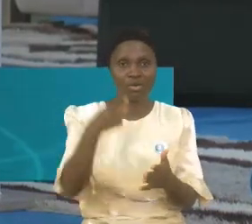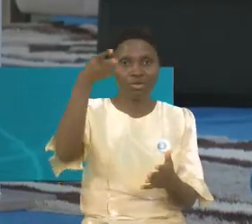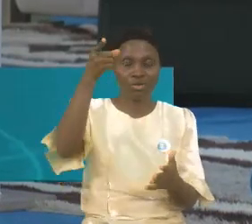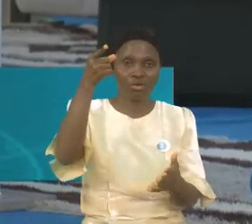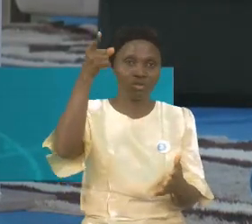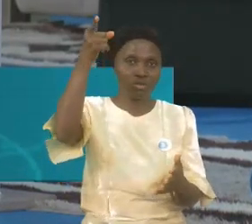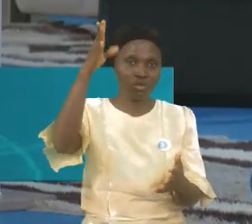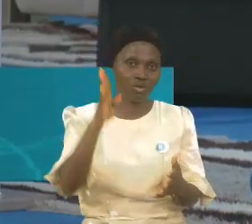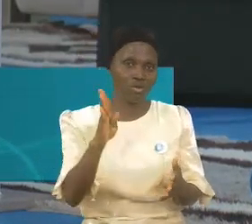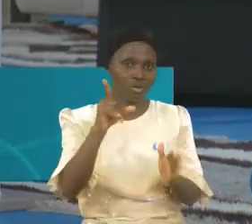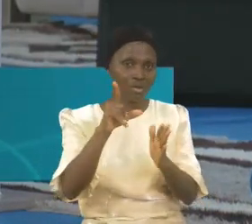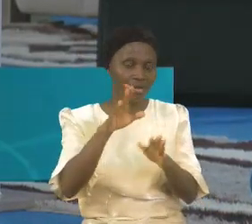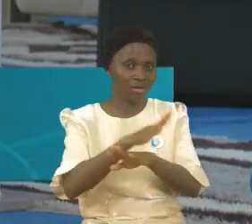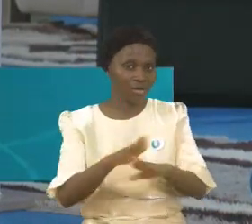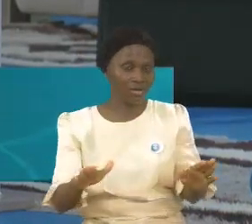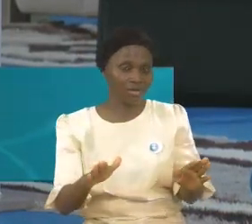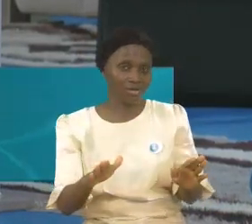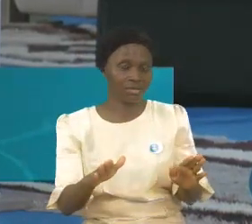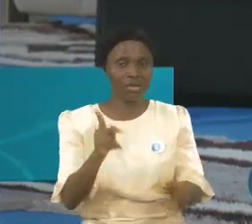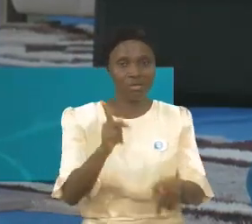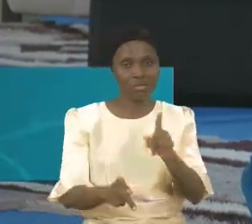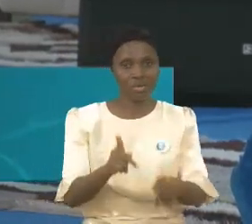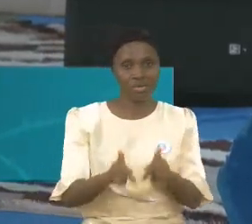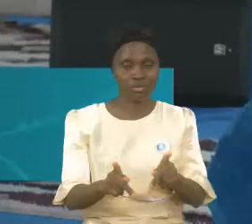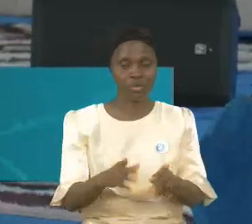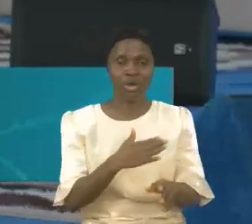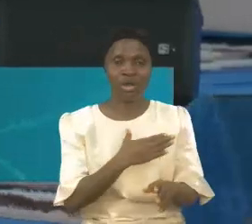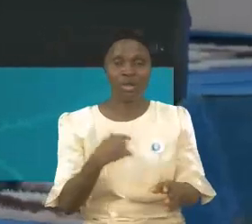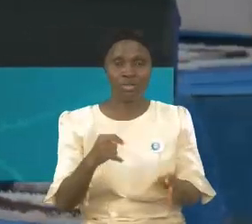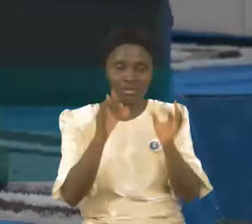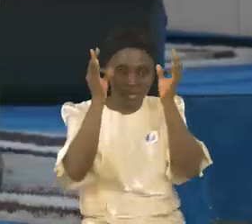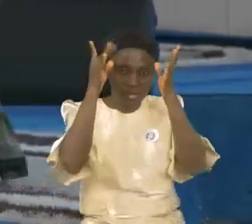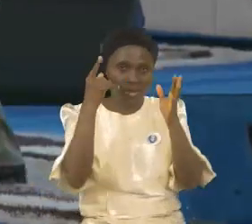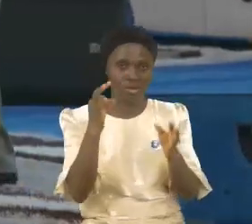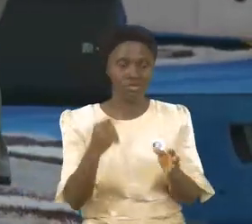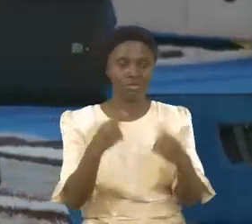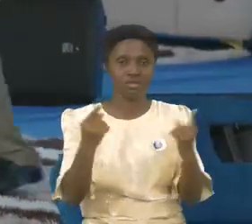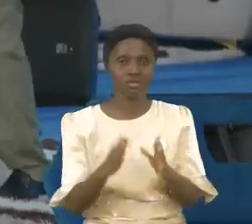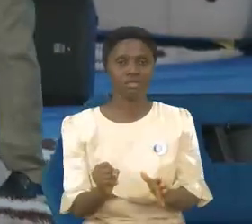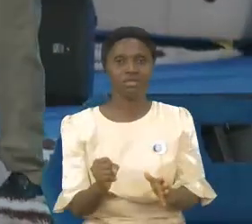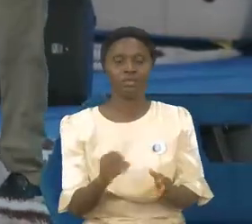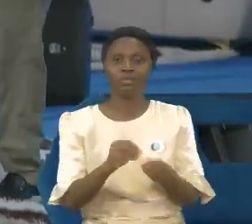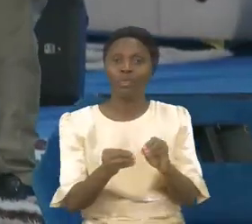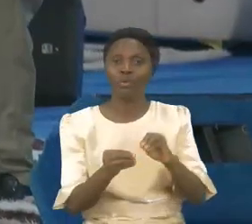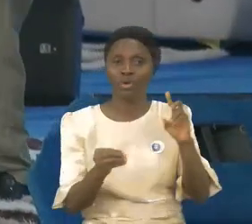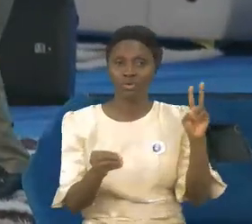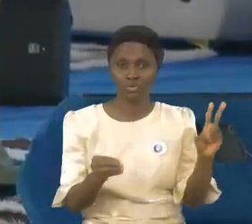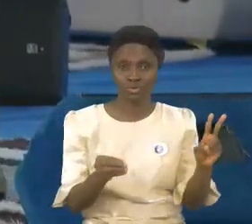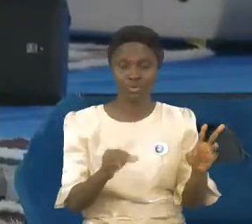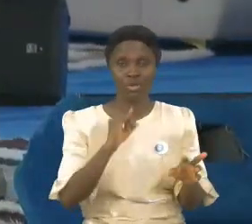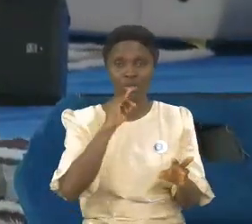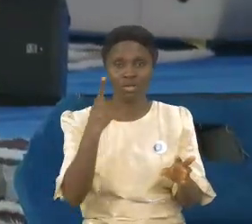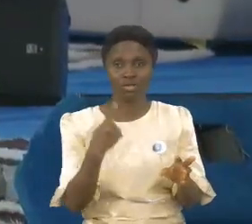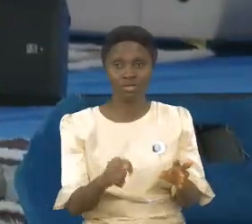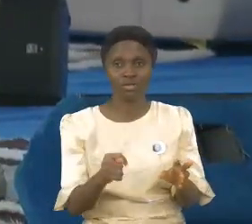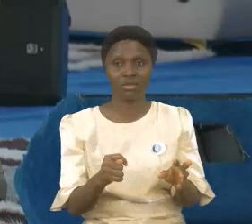tyranny and the terribleness of the godless. Number two is the throne and